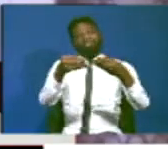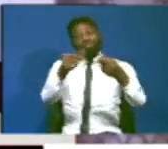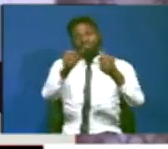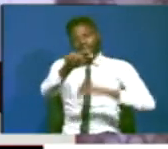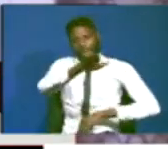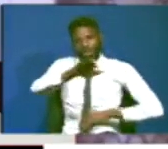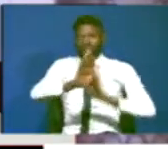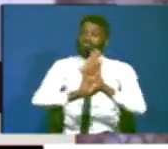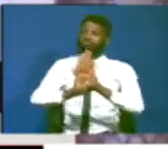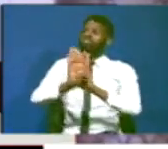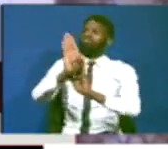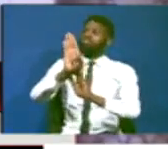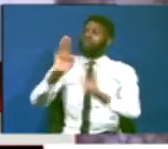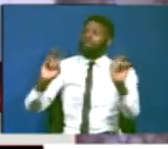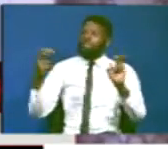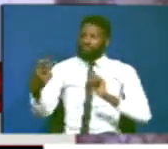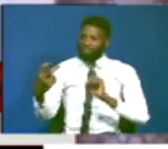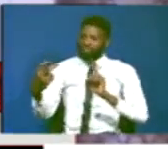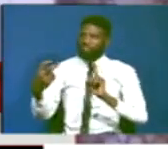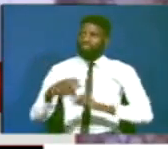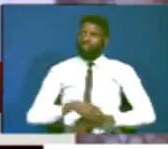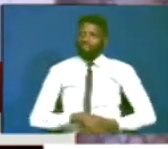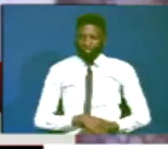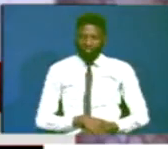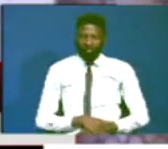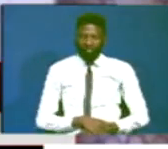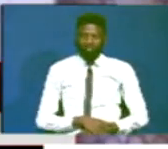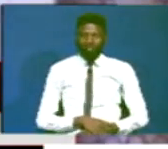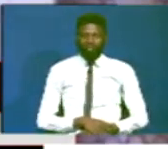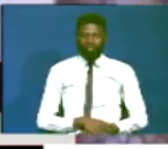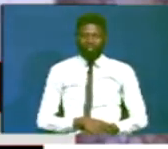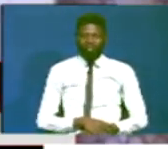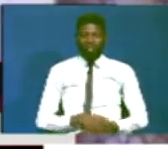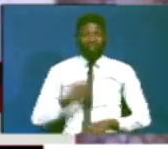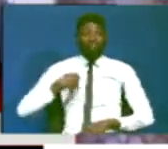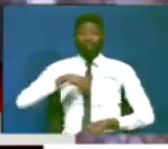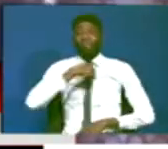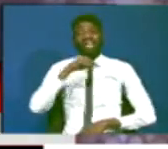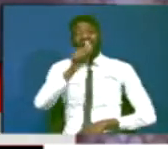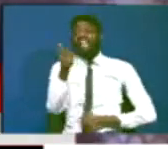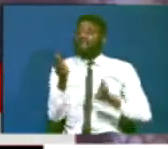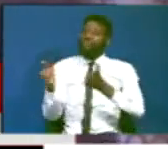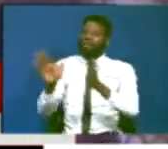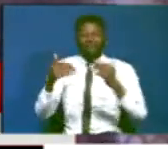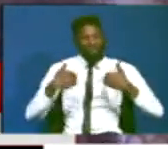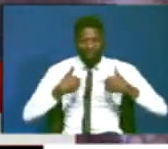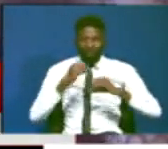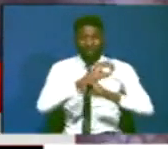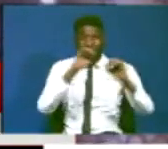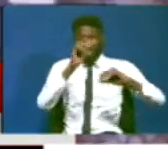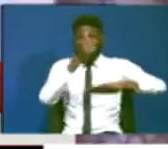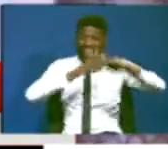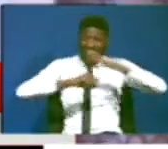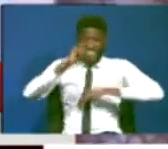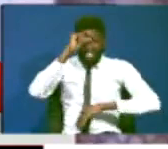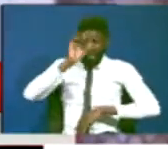perspective in that region. And we have no choice under this Ruto government but to